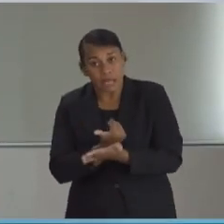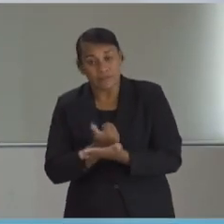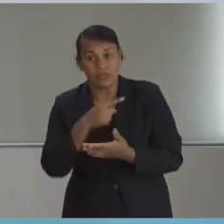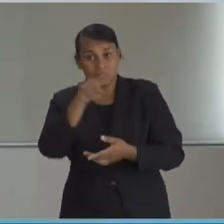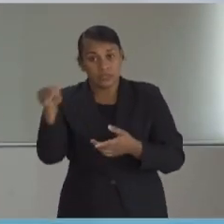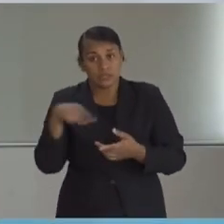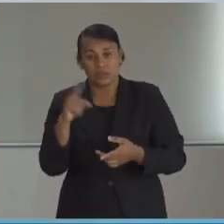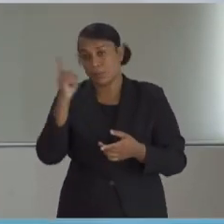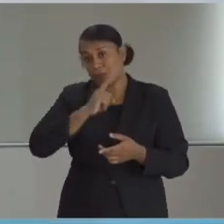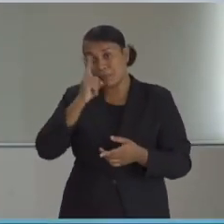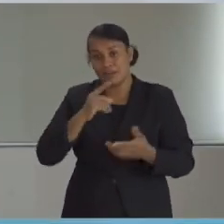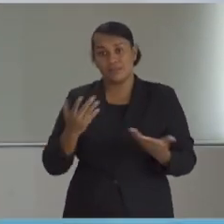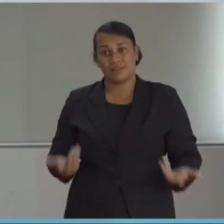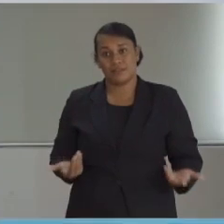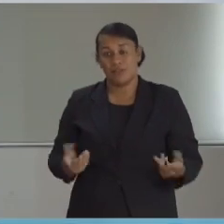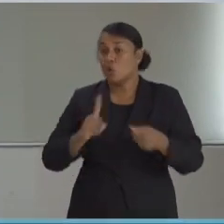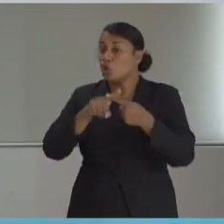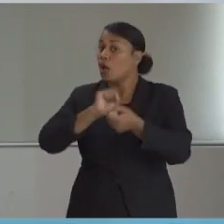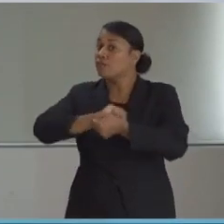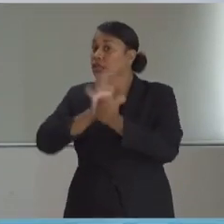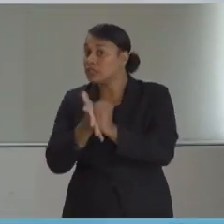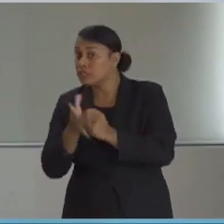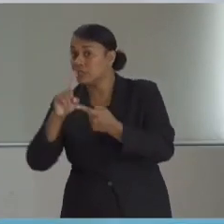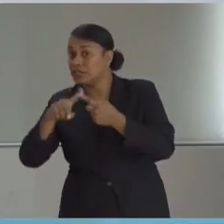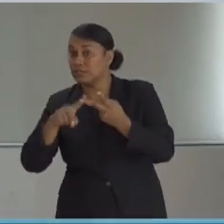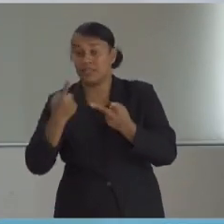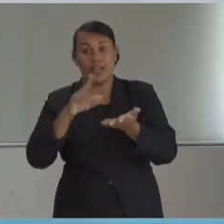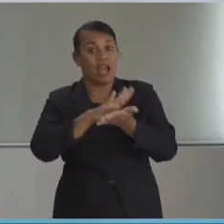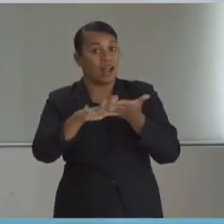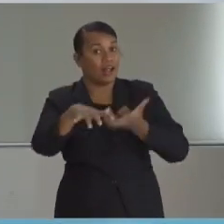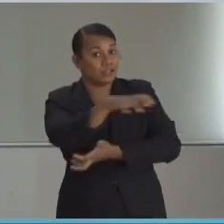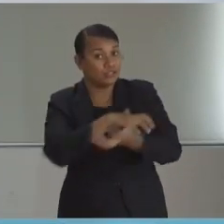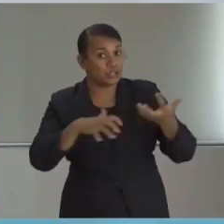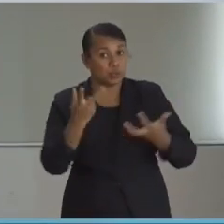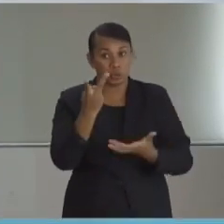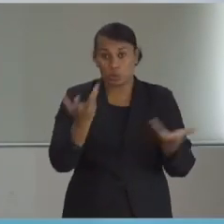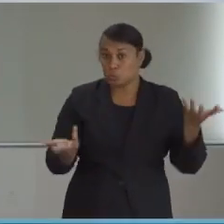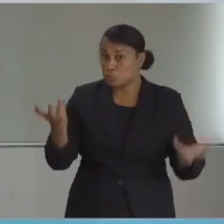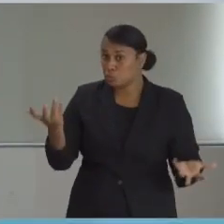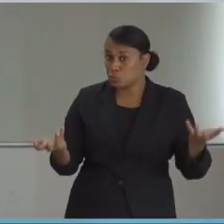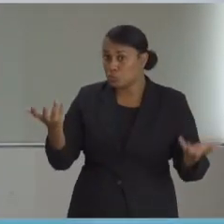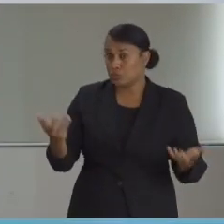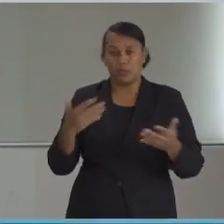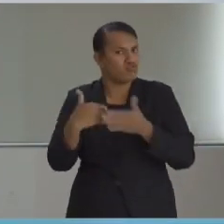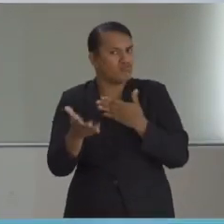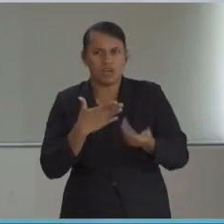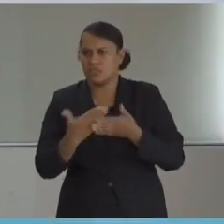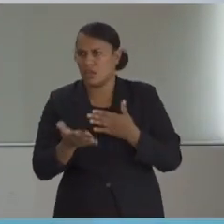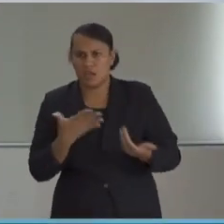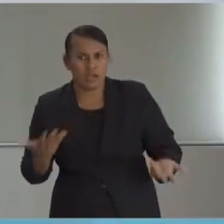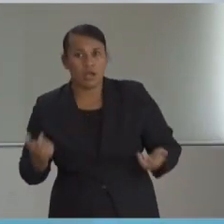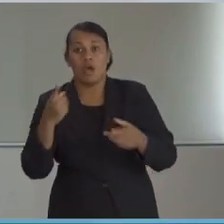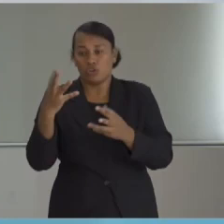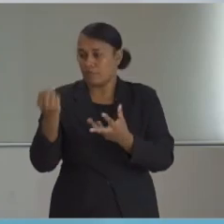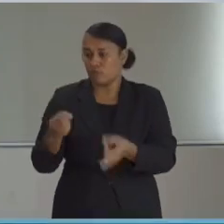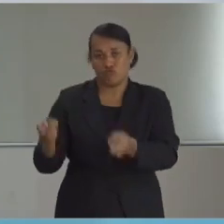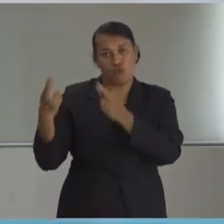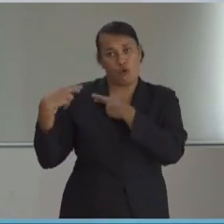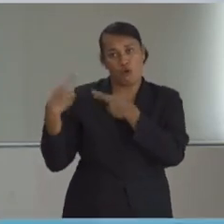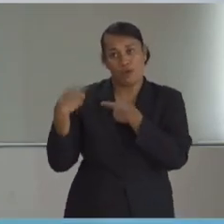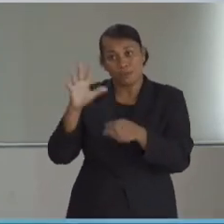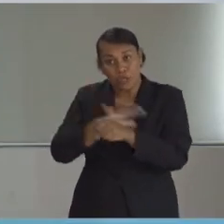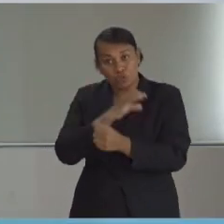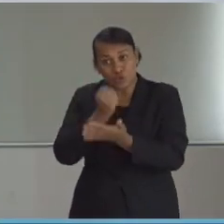it be COVID-related or whether it be TC Harold. We have a responsibility to ensure that our people are